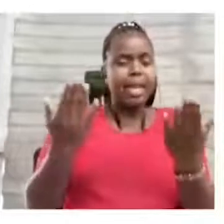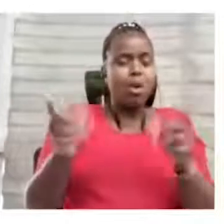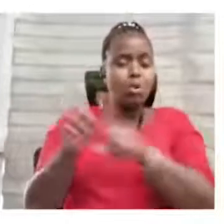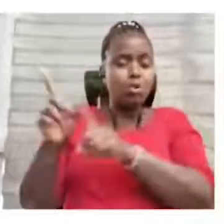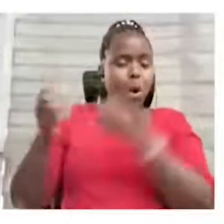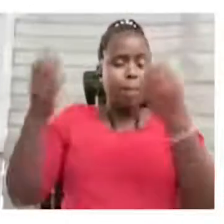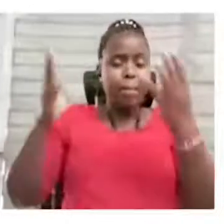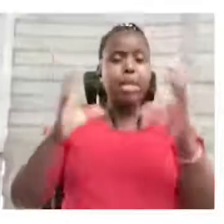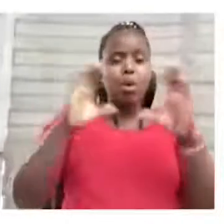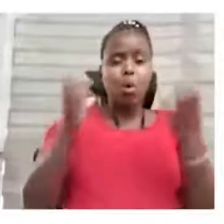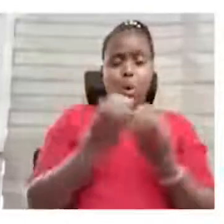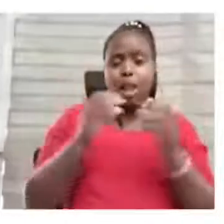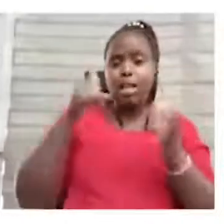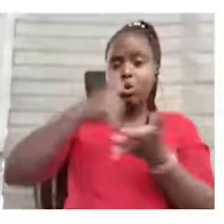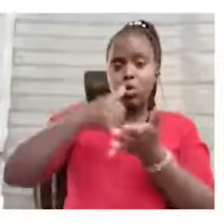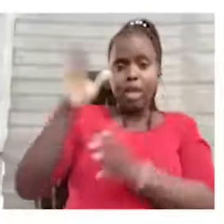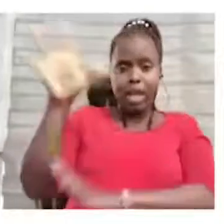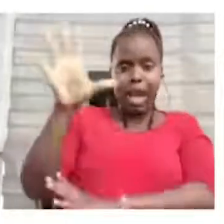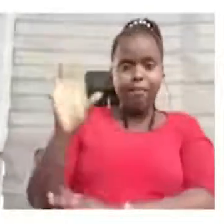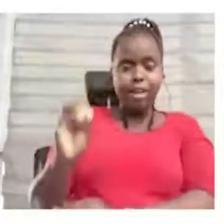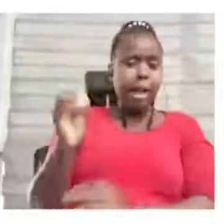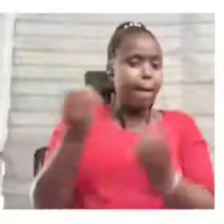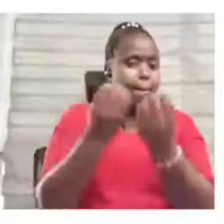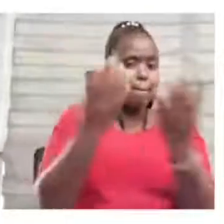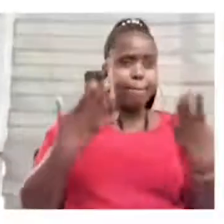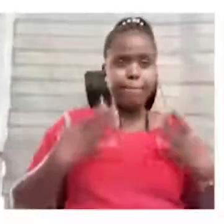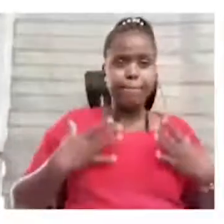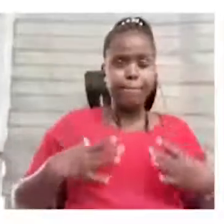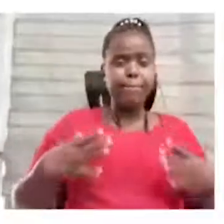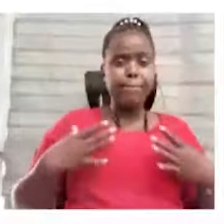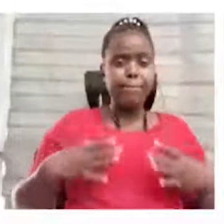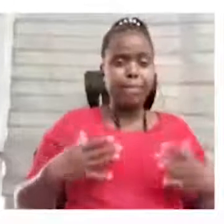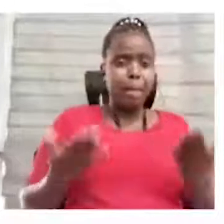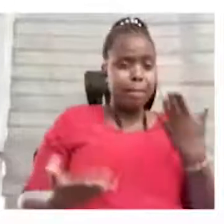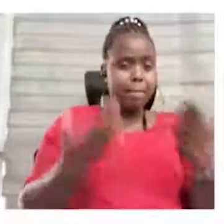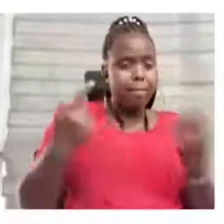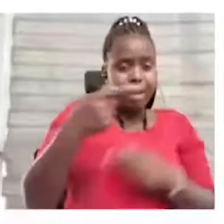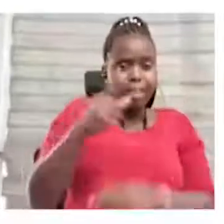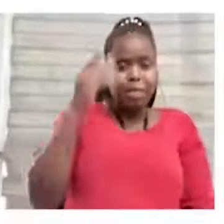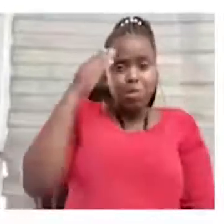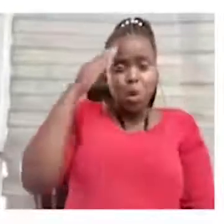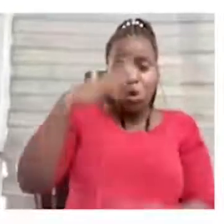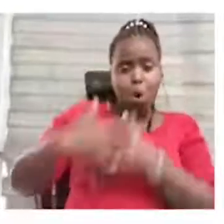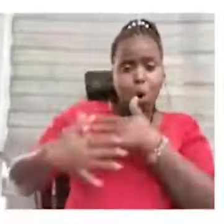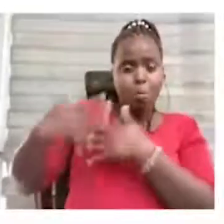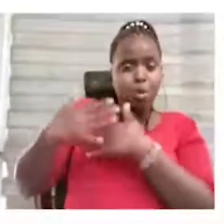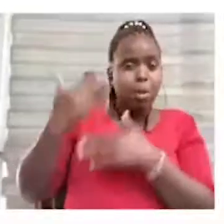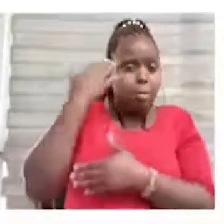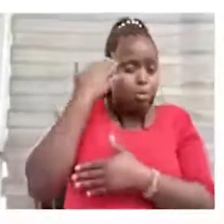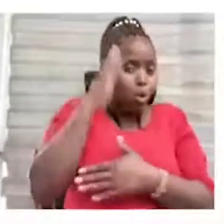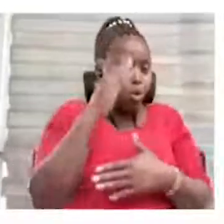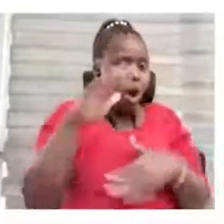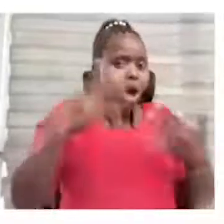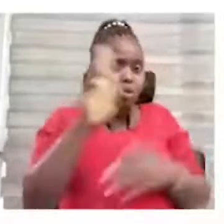Africa. Many people might not even know a computer or use a computer, but have used a mobile